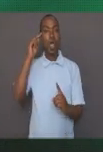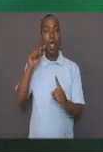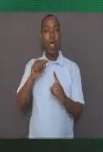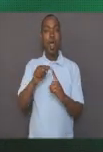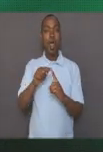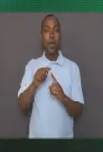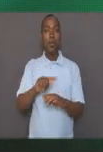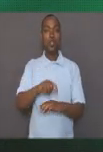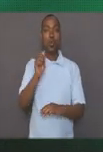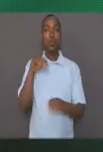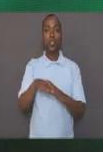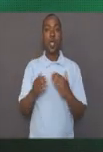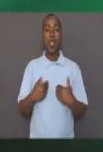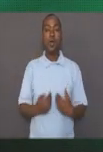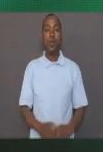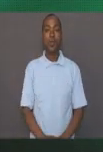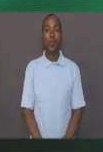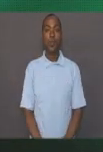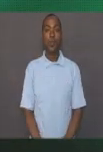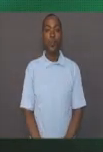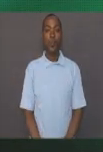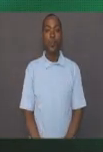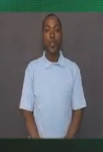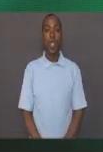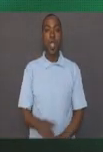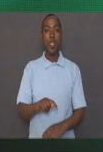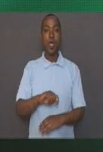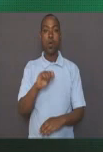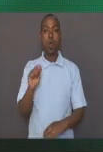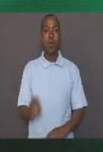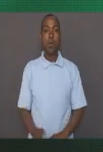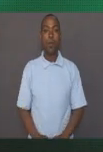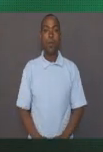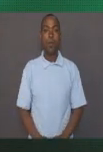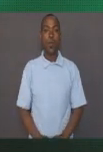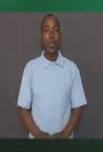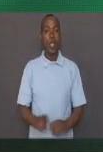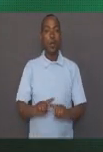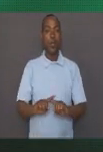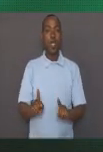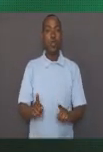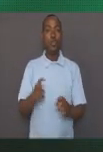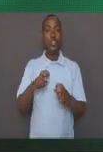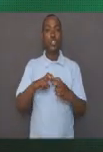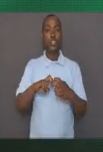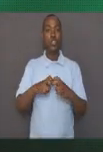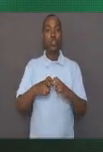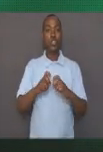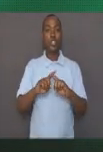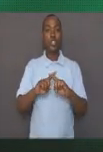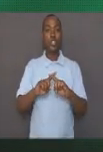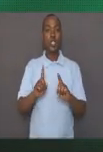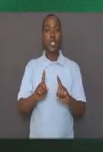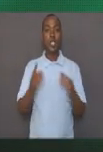an institution. The institute must identify problems